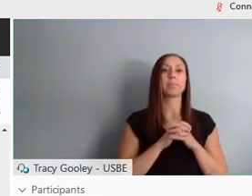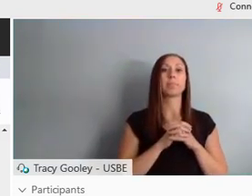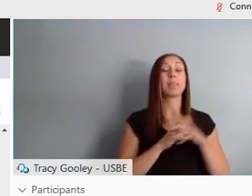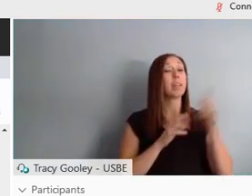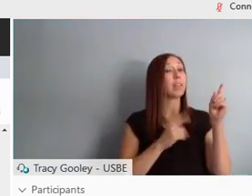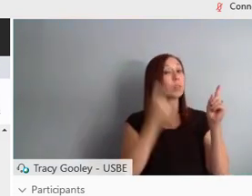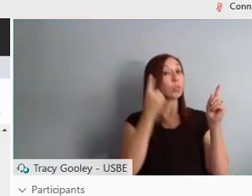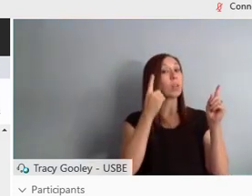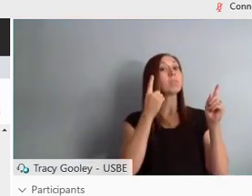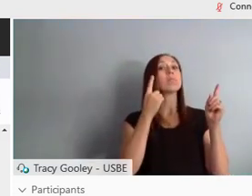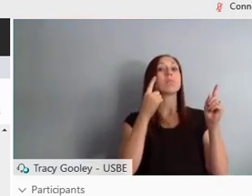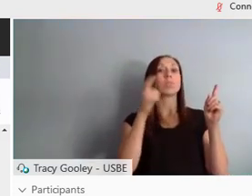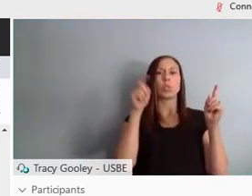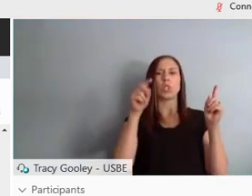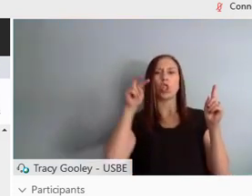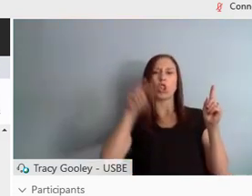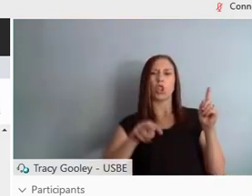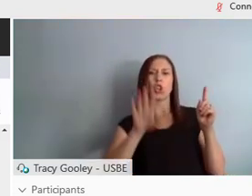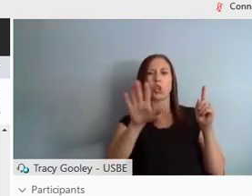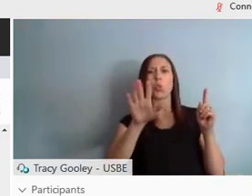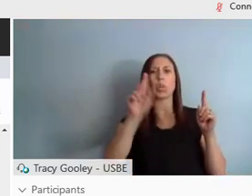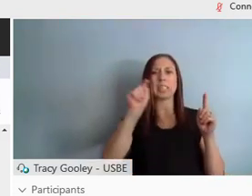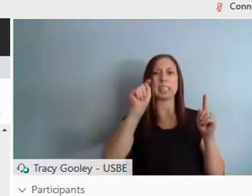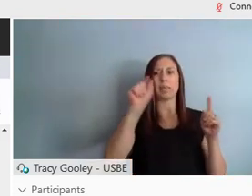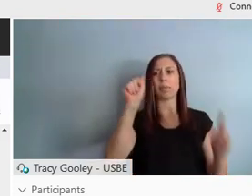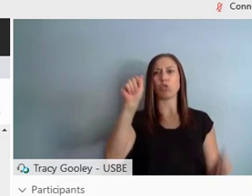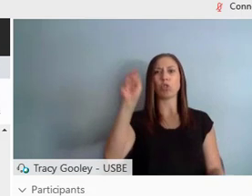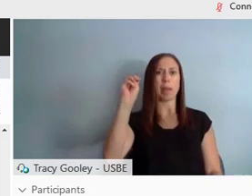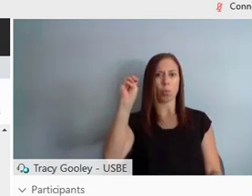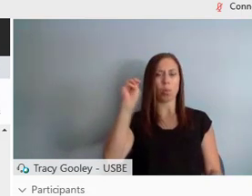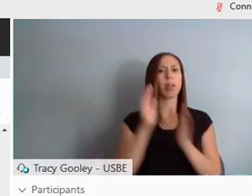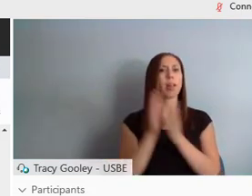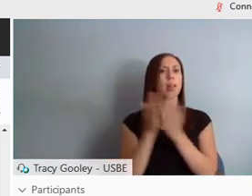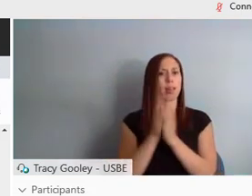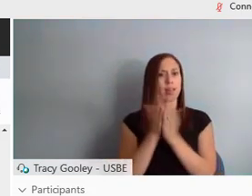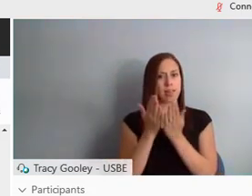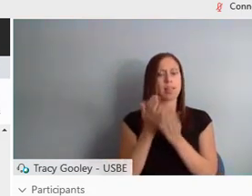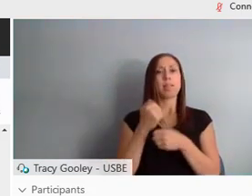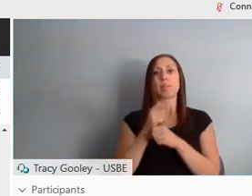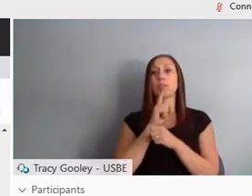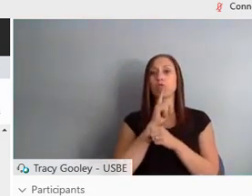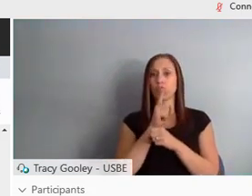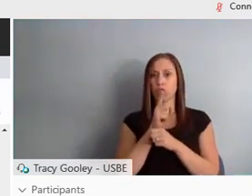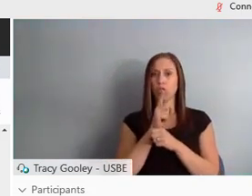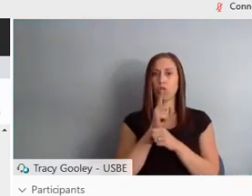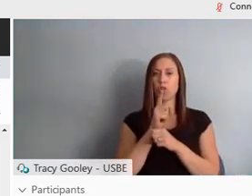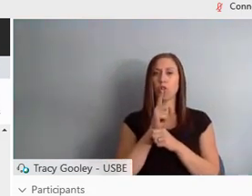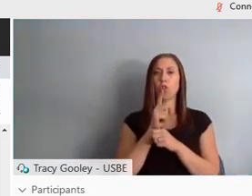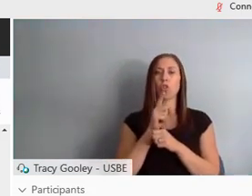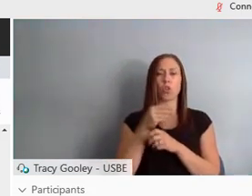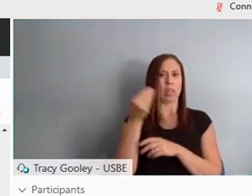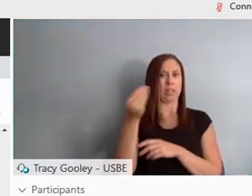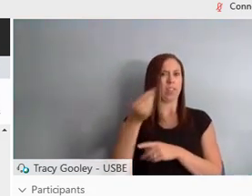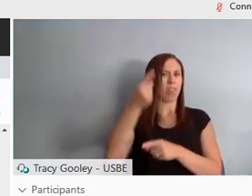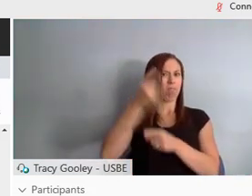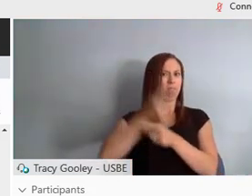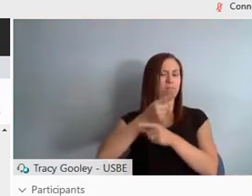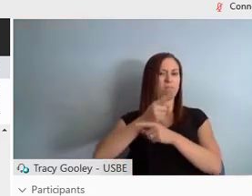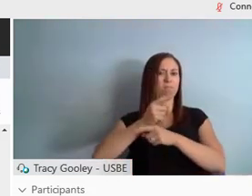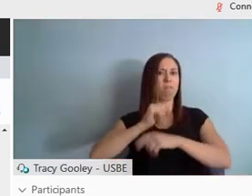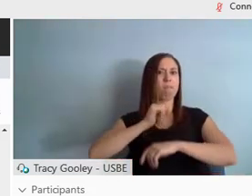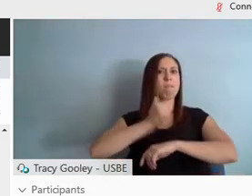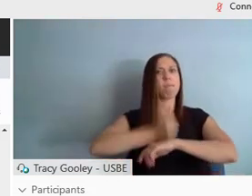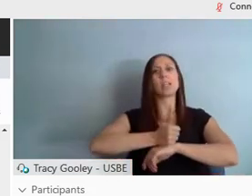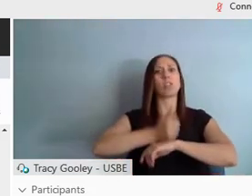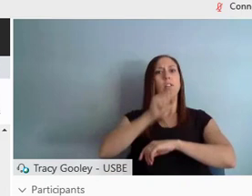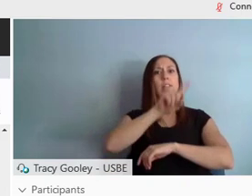This one, you'll probably need to look in your test administration manual to make sure that you are giving students the correct points based on